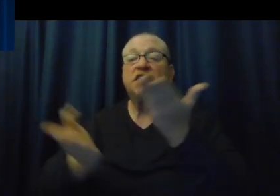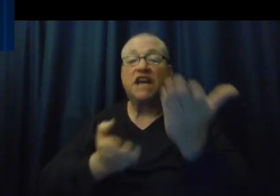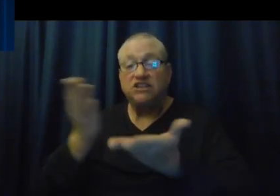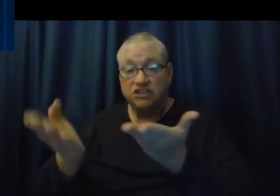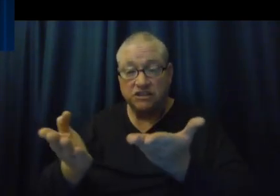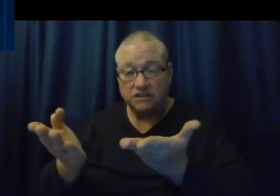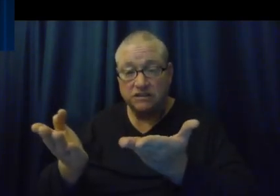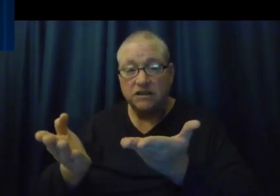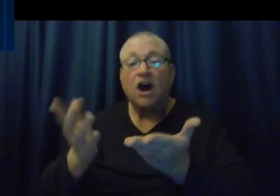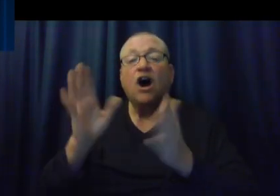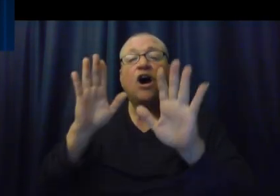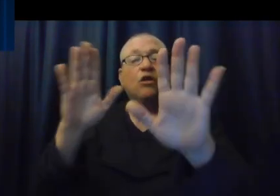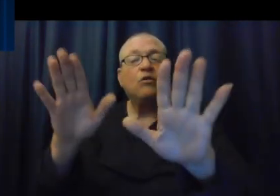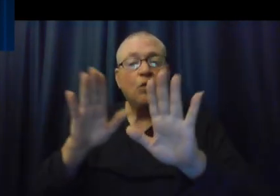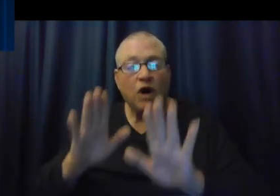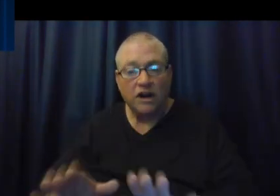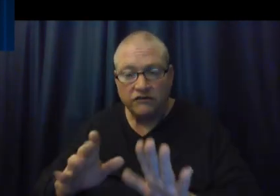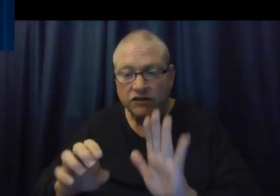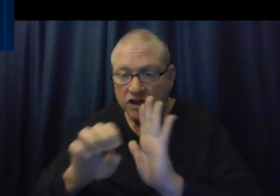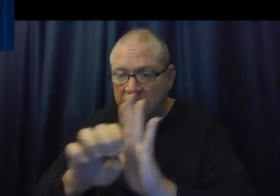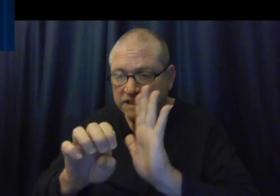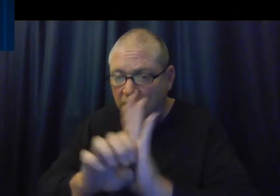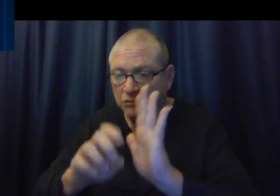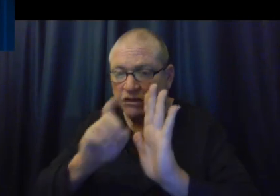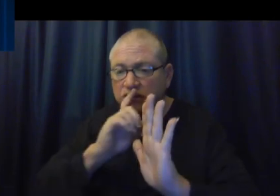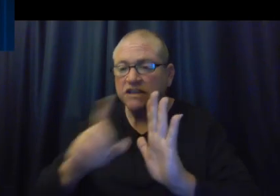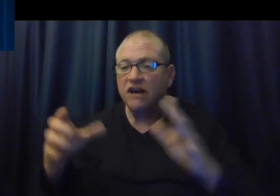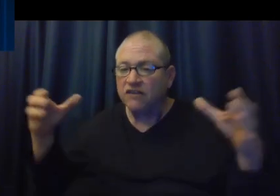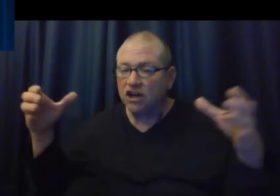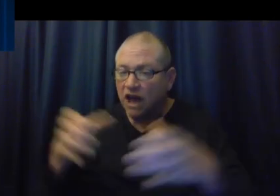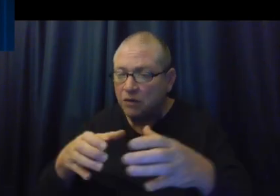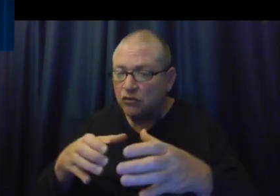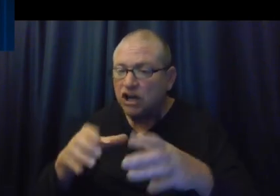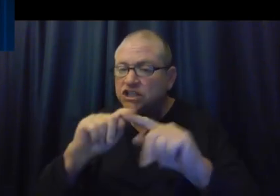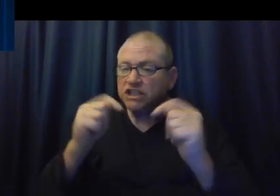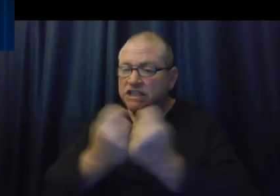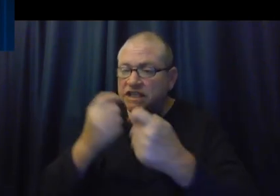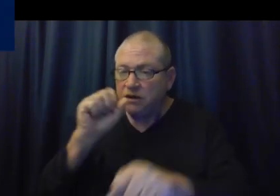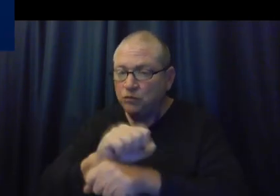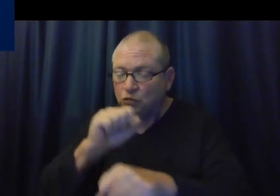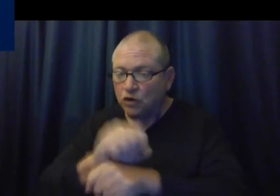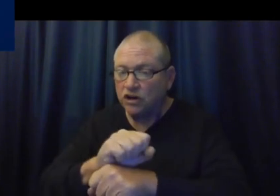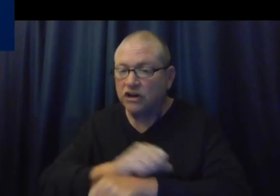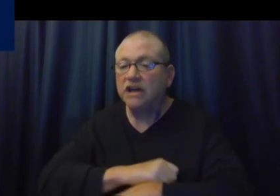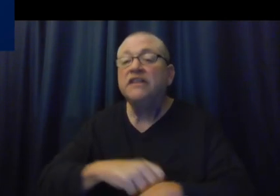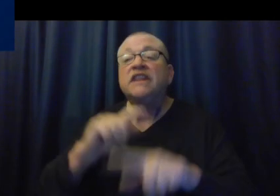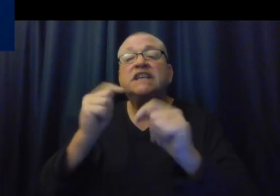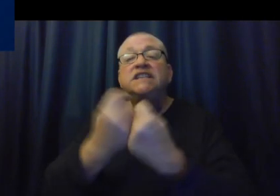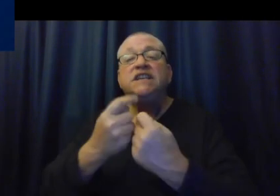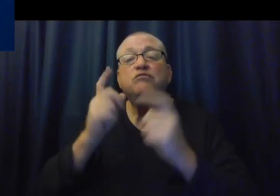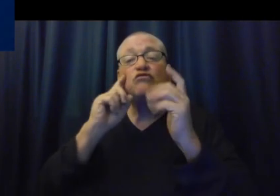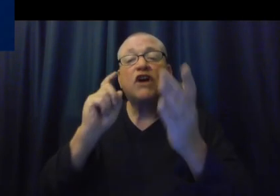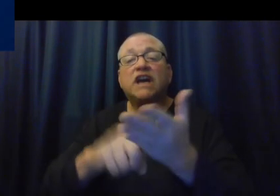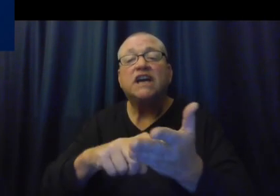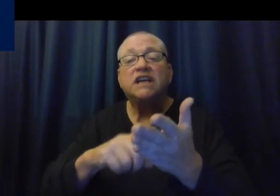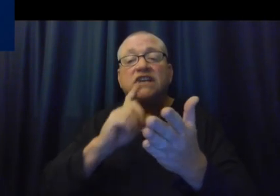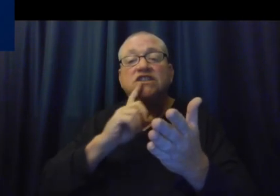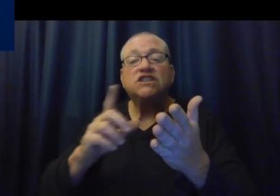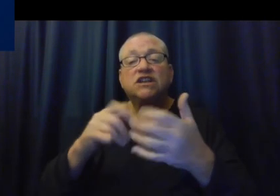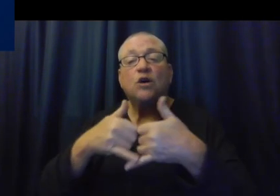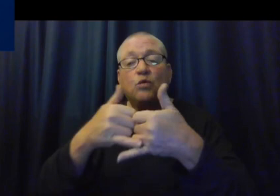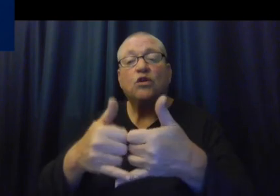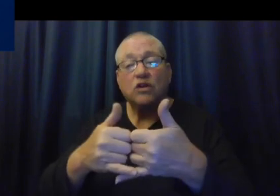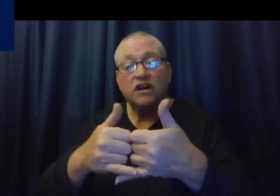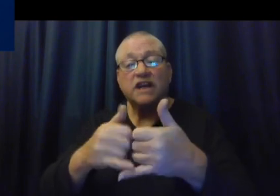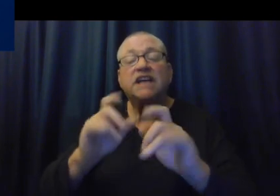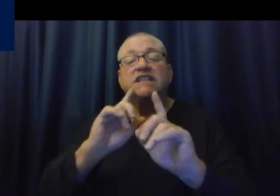were submitted, all tremendous examples of exceptional collaboration and teamwork. The 2019-20 Team